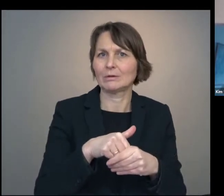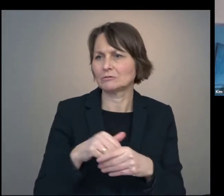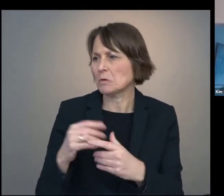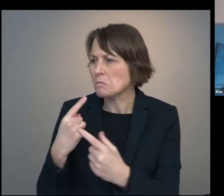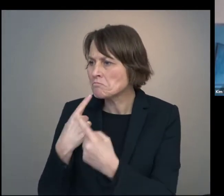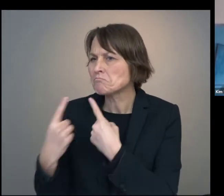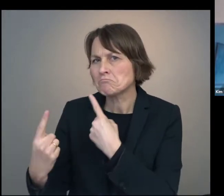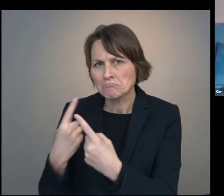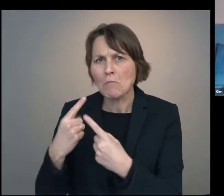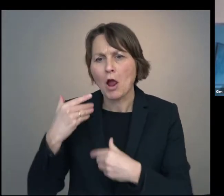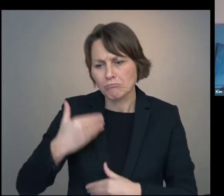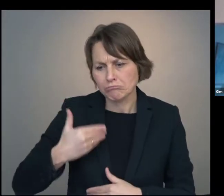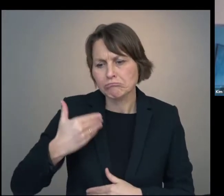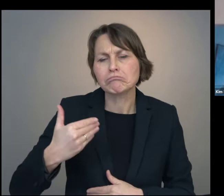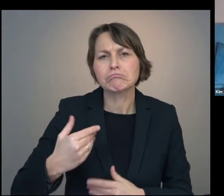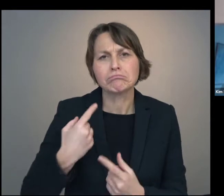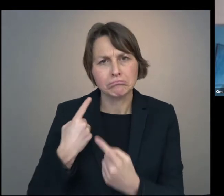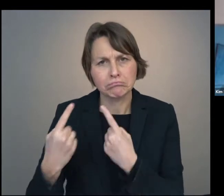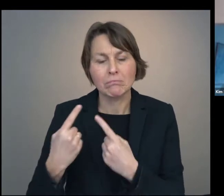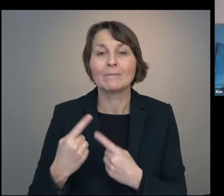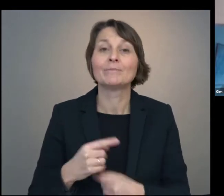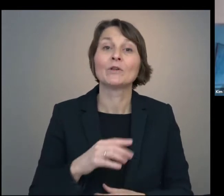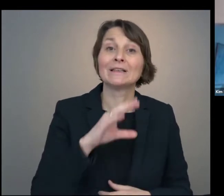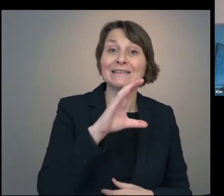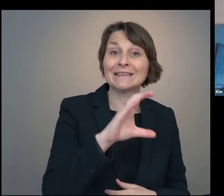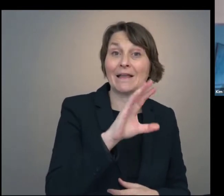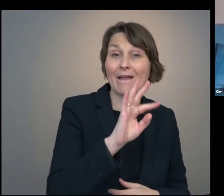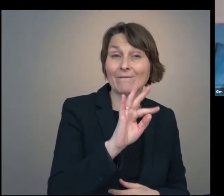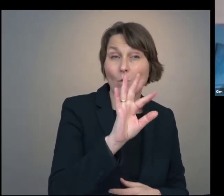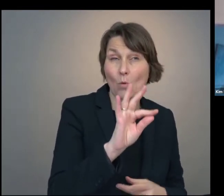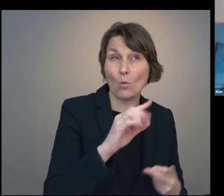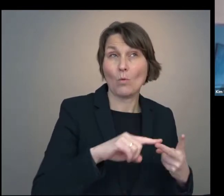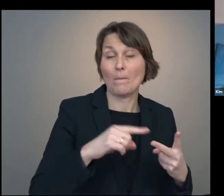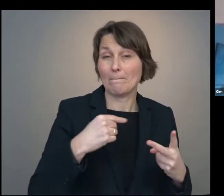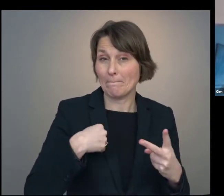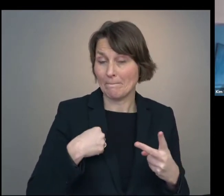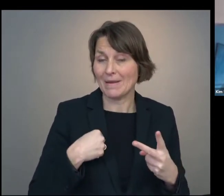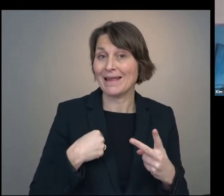we are in a regular contact, and the CFO and I met him